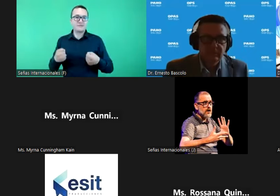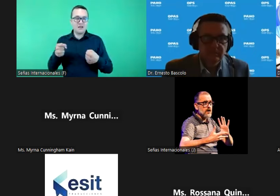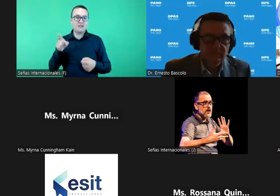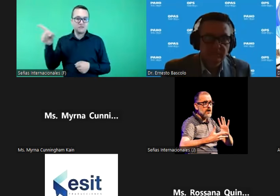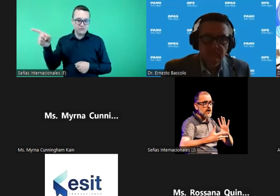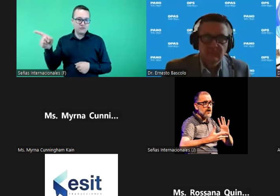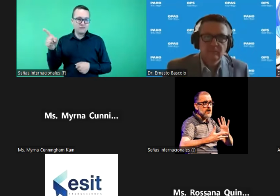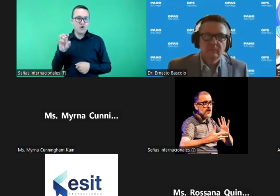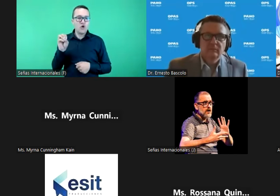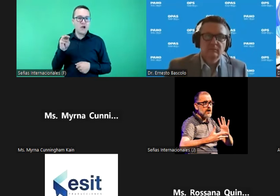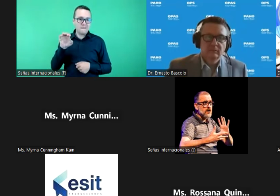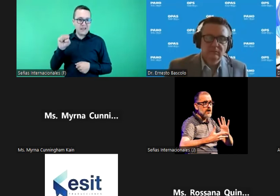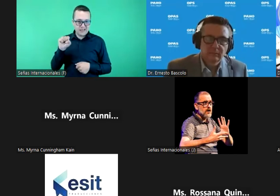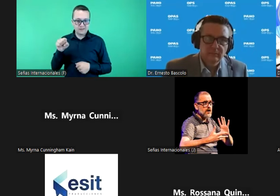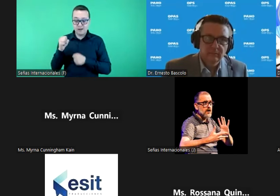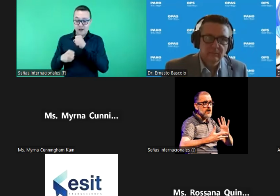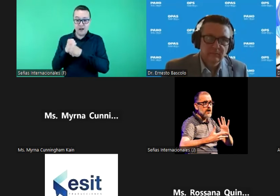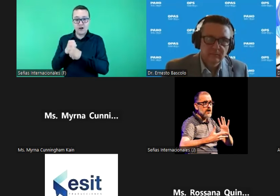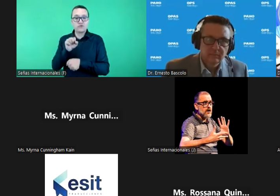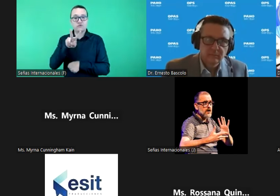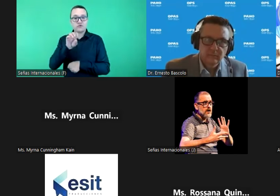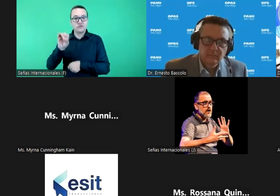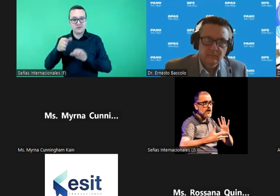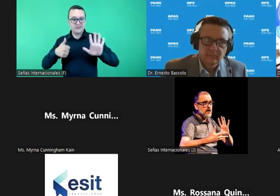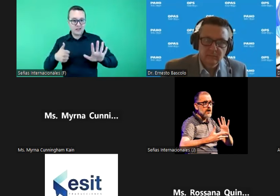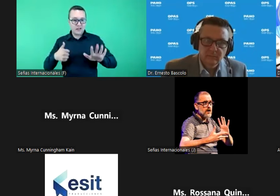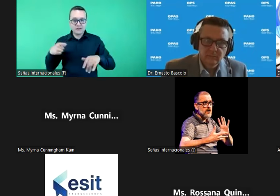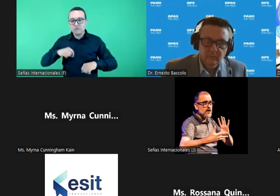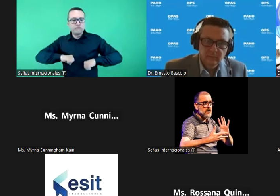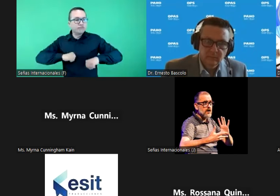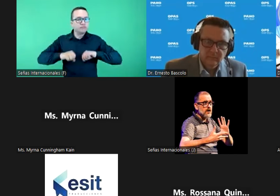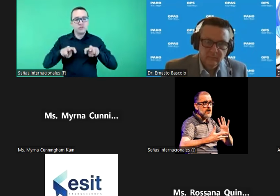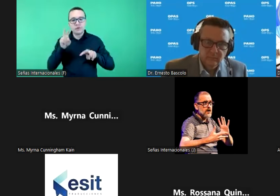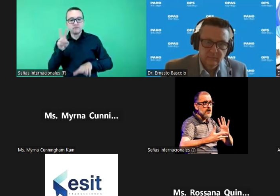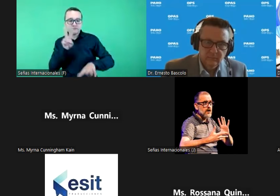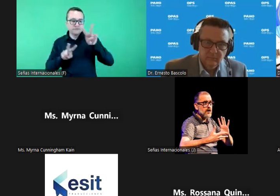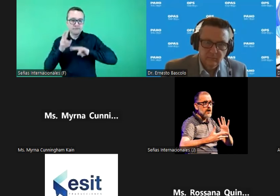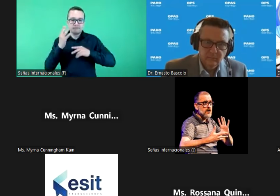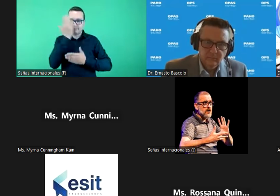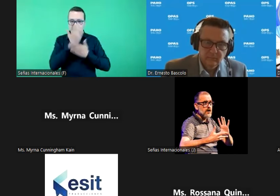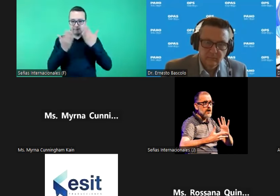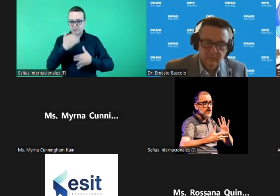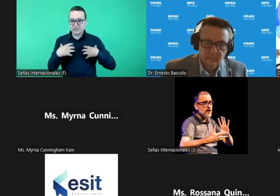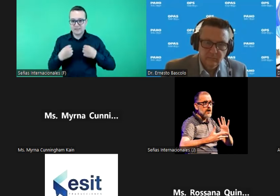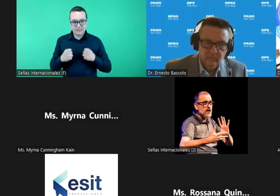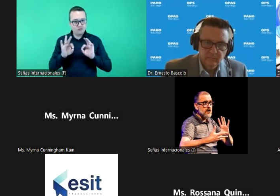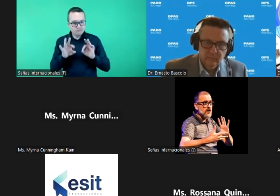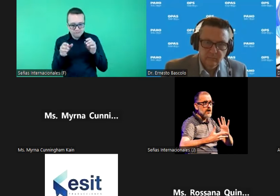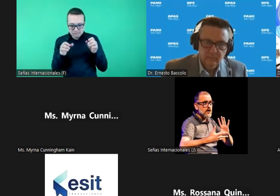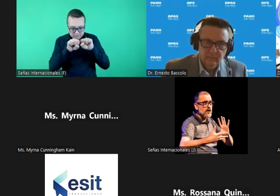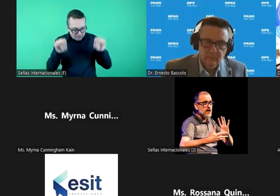works at the main primary healthcare. She coordinates healthcare systems analysis, primary care